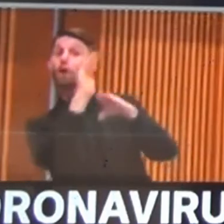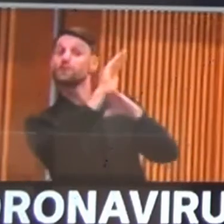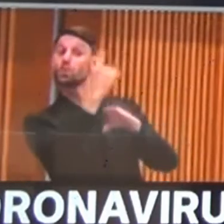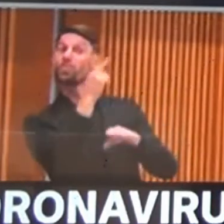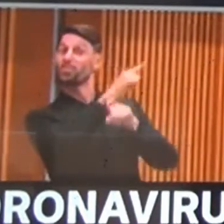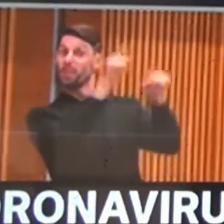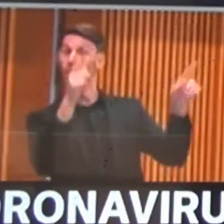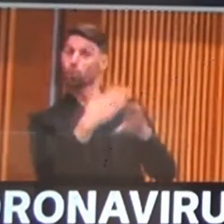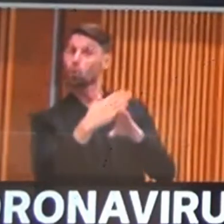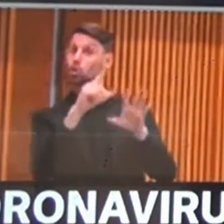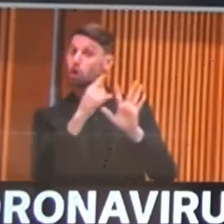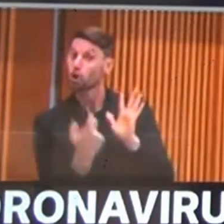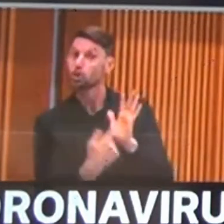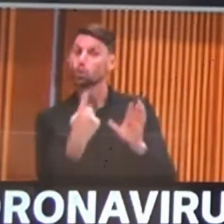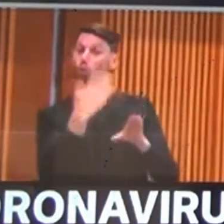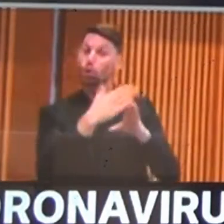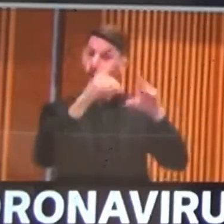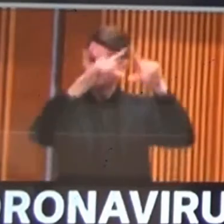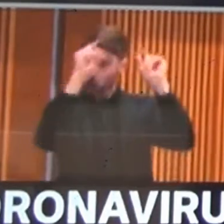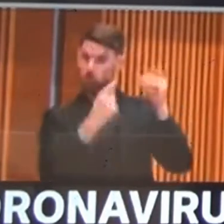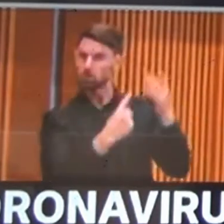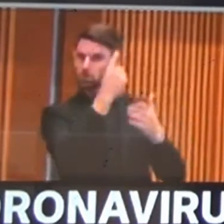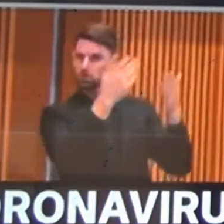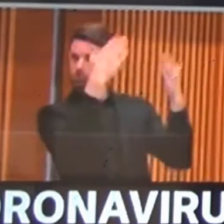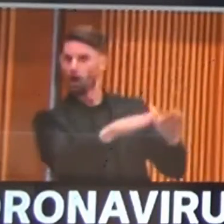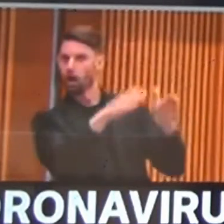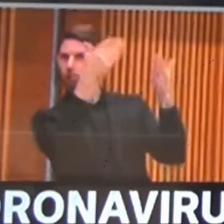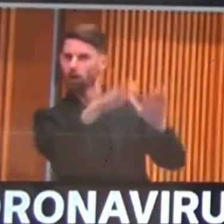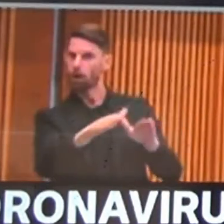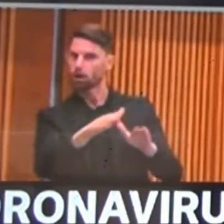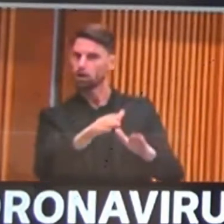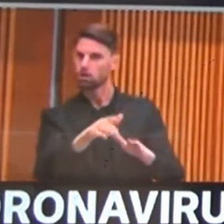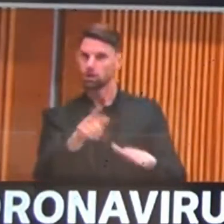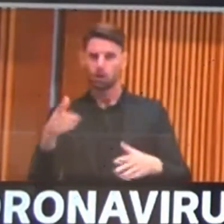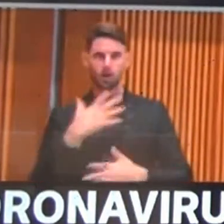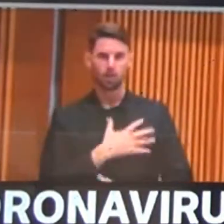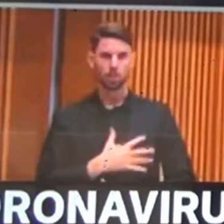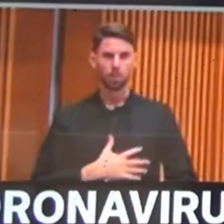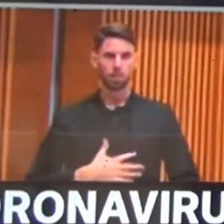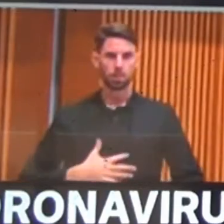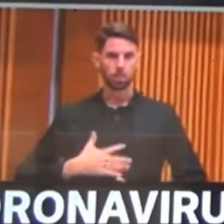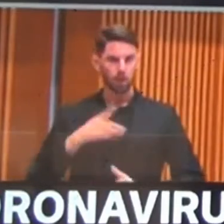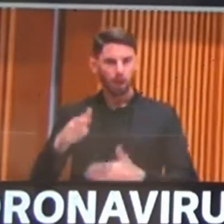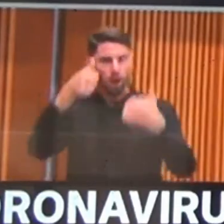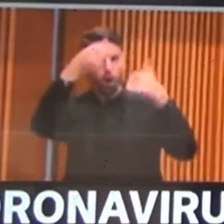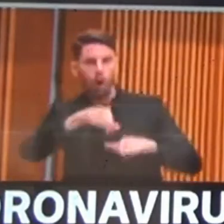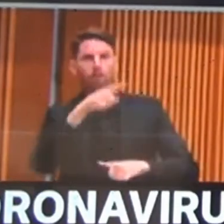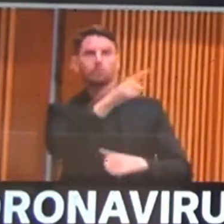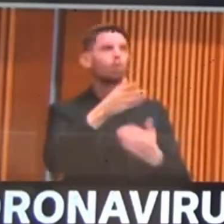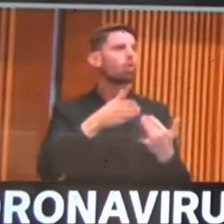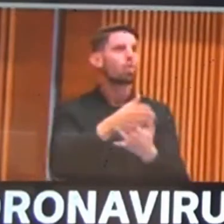are actually real fears and personal acquaintances that they've studied with or worked with during their training or